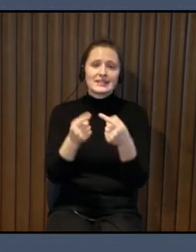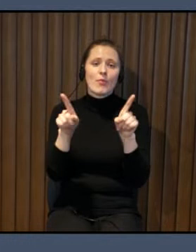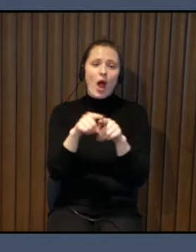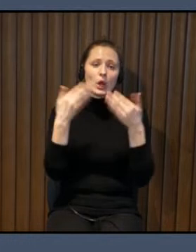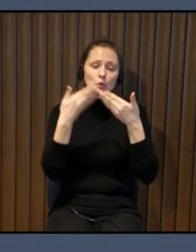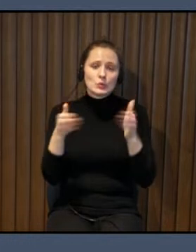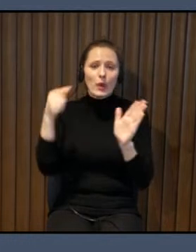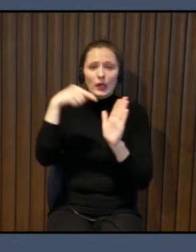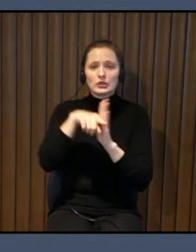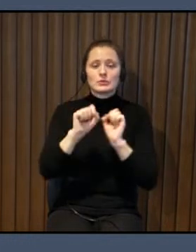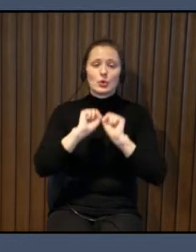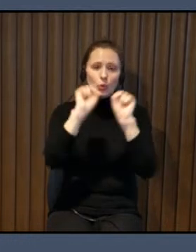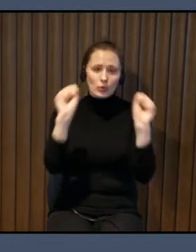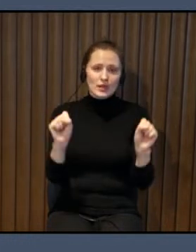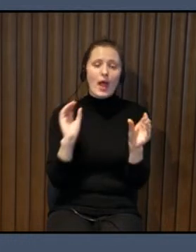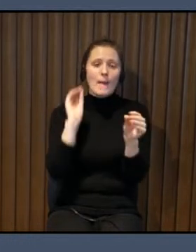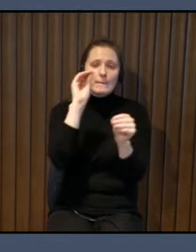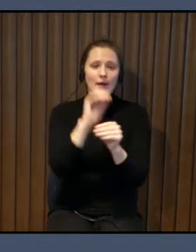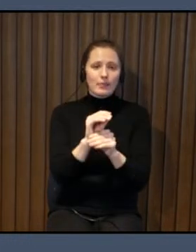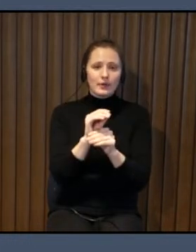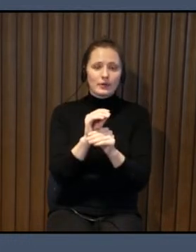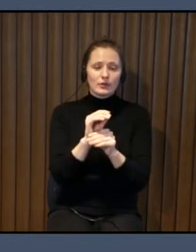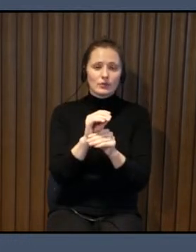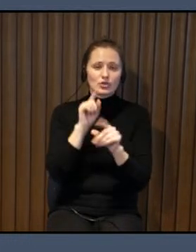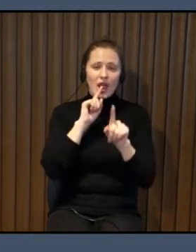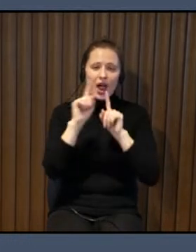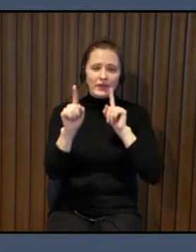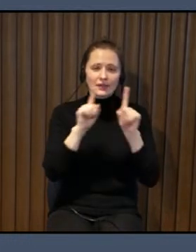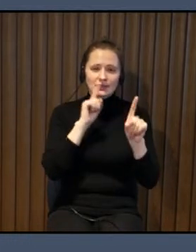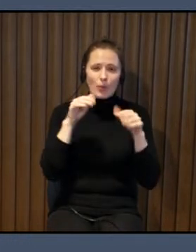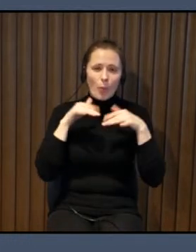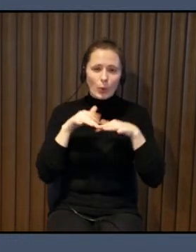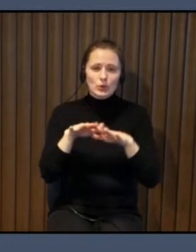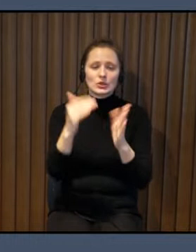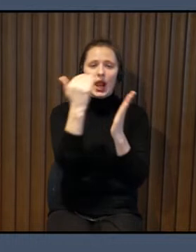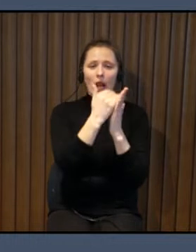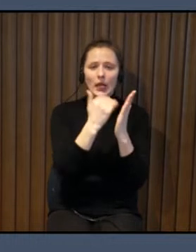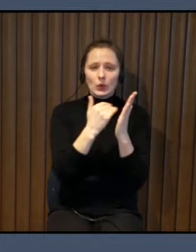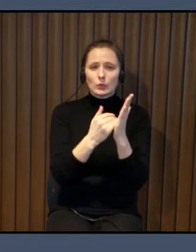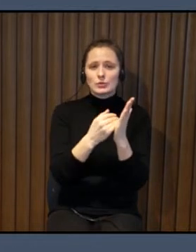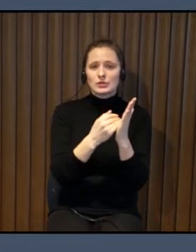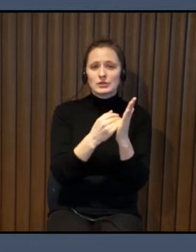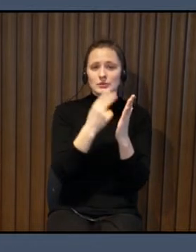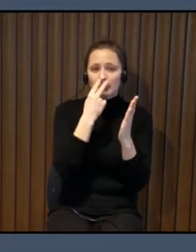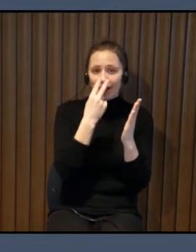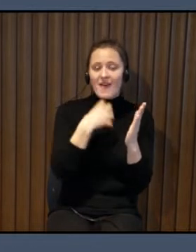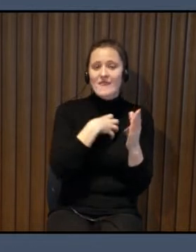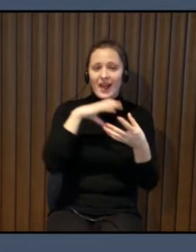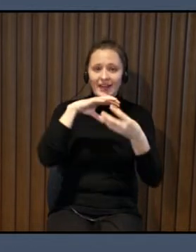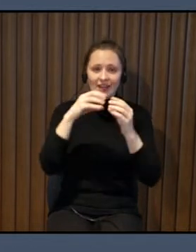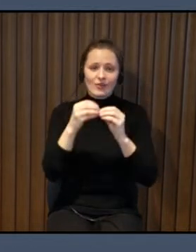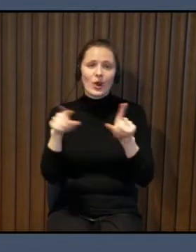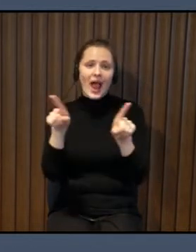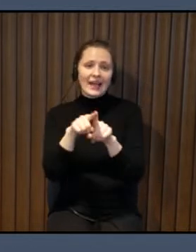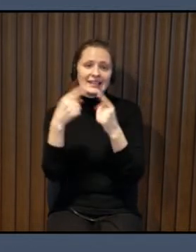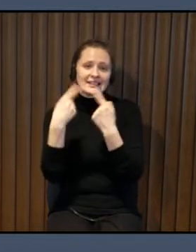by municipalities, also including accessibility issues. In addition, as